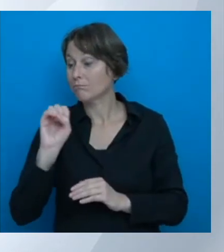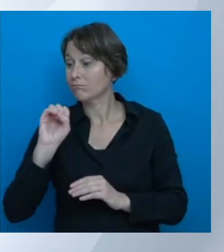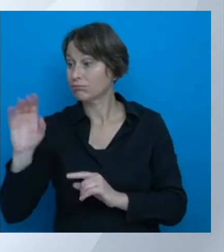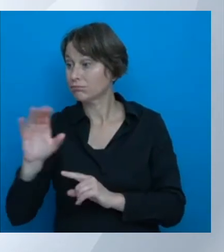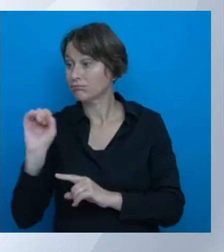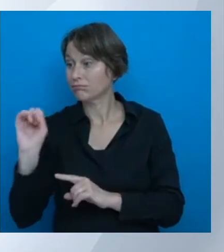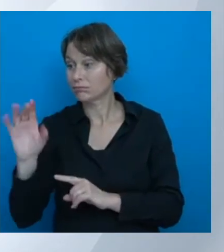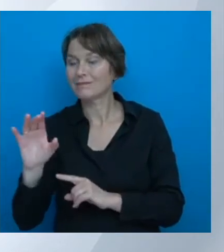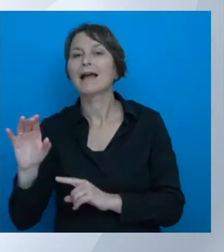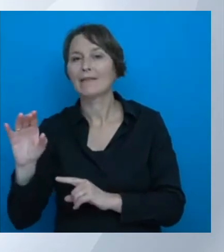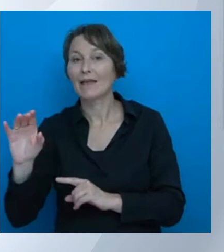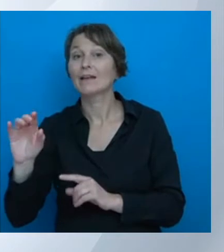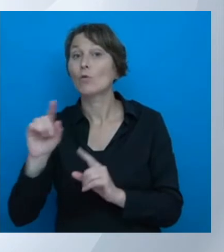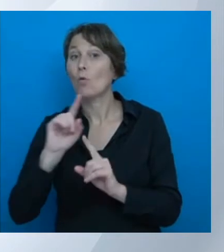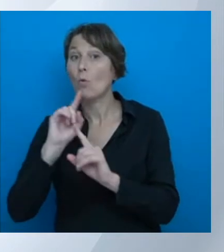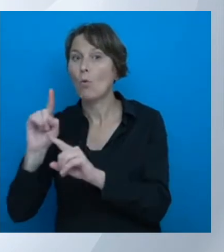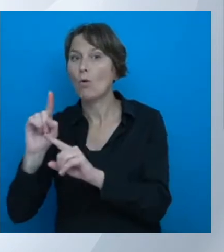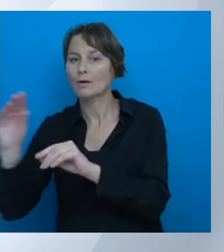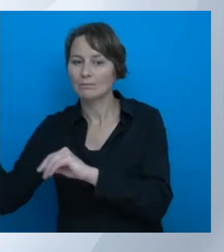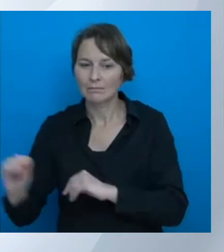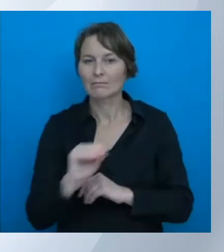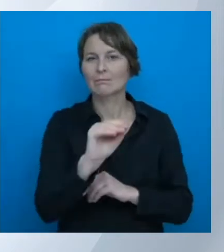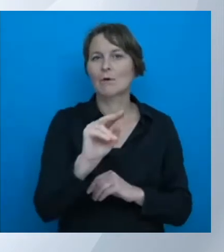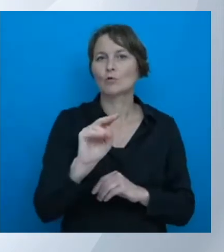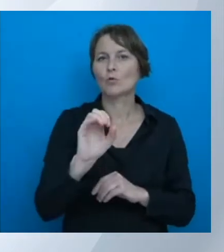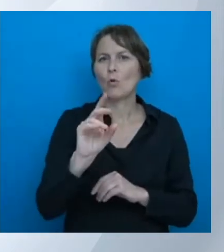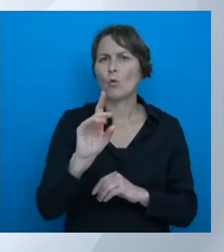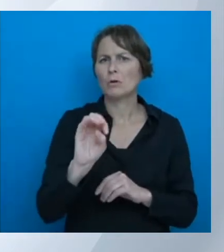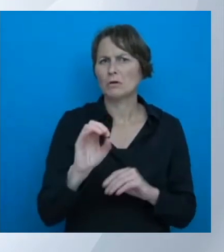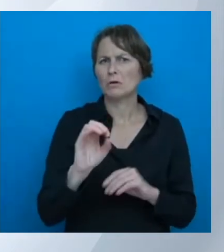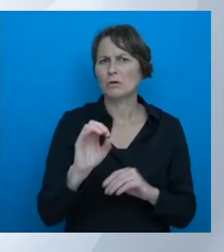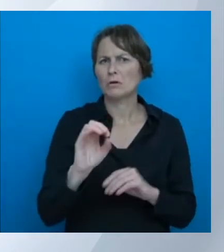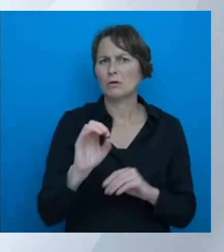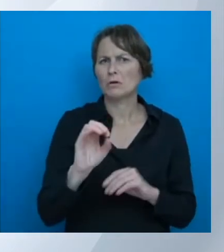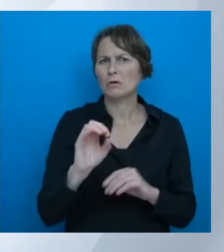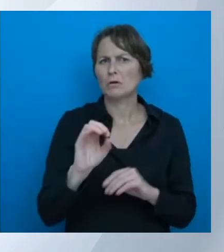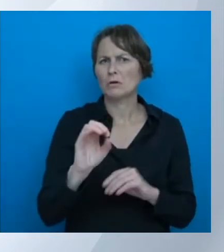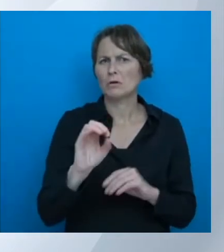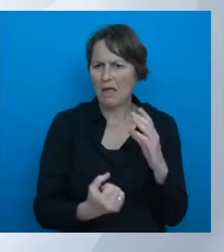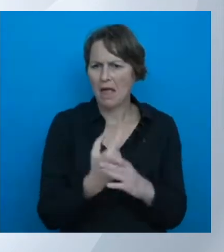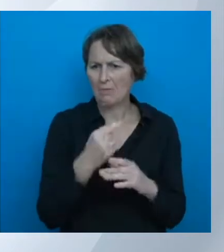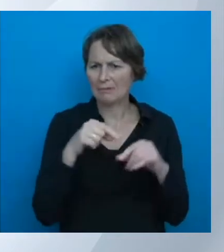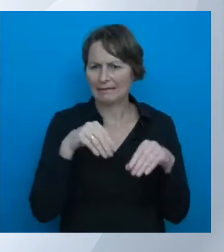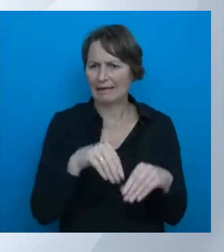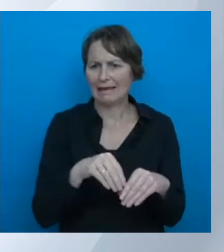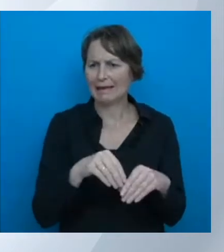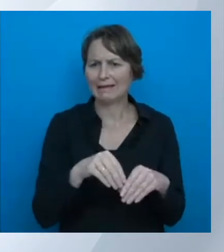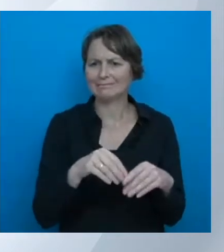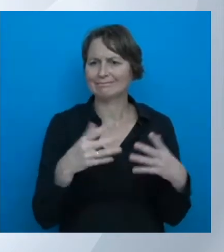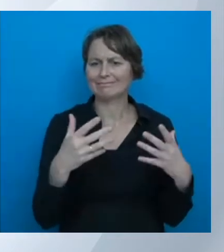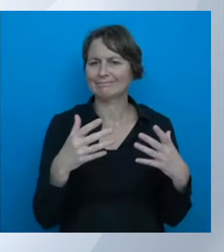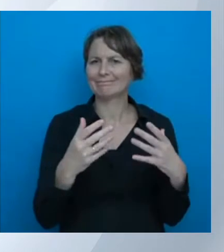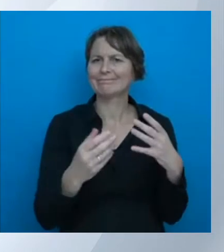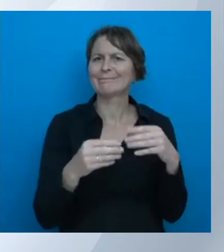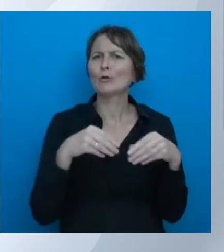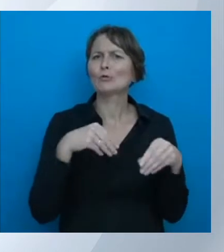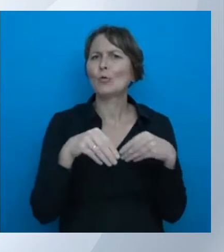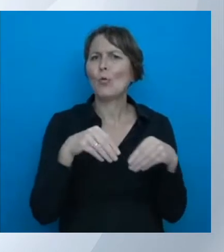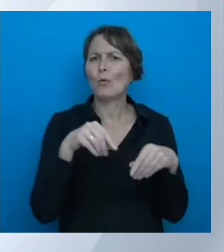And I want to show you that what is happening in my state store. So as I told you that I have chosen in this example